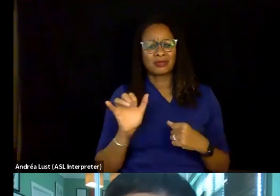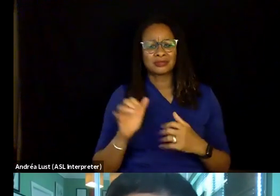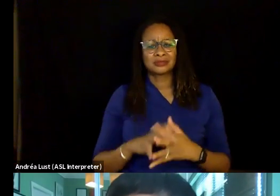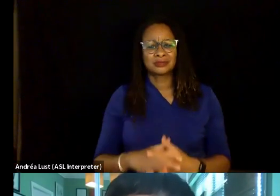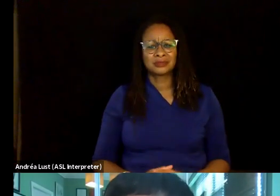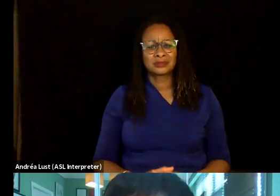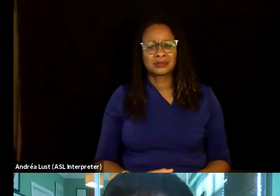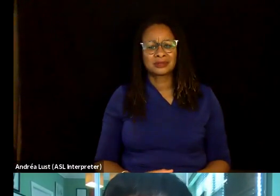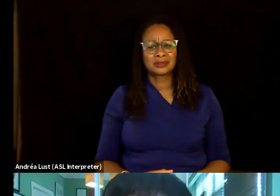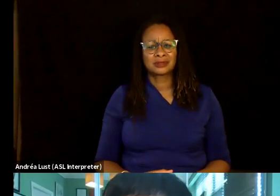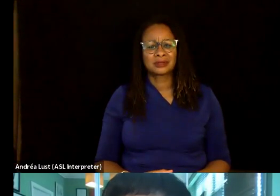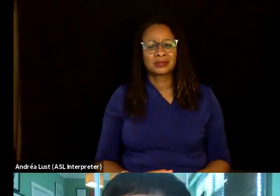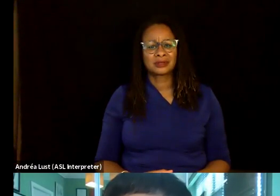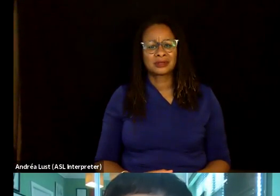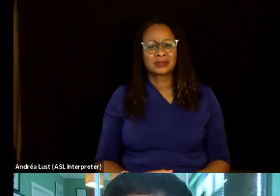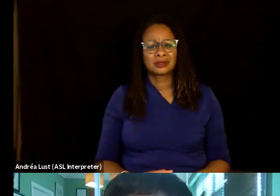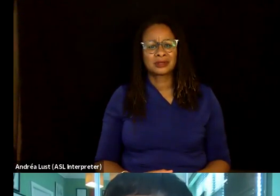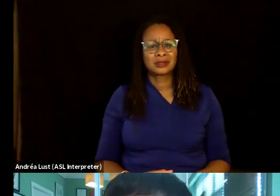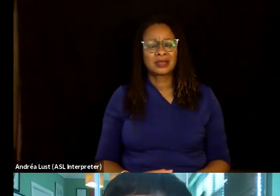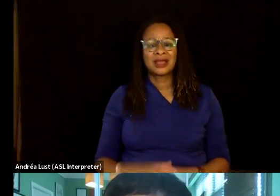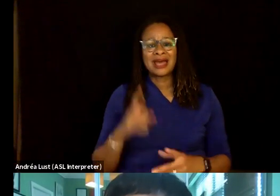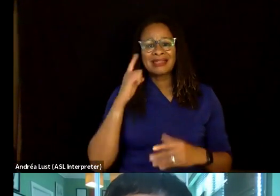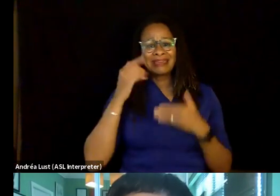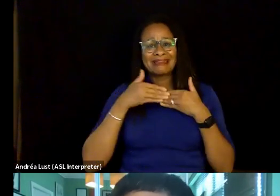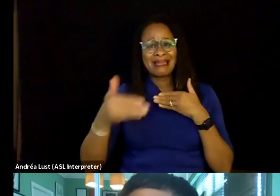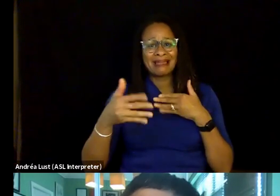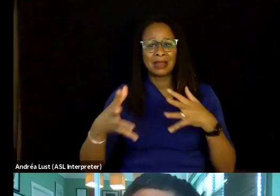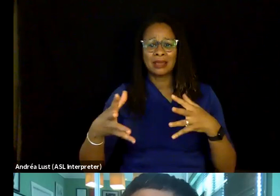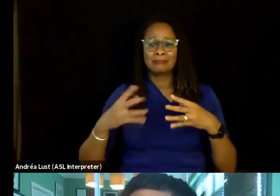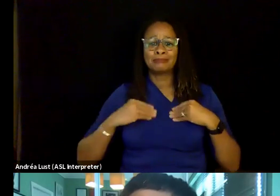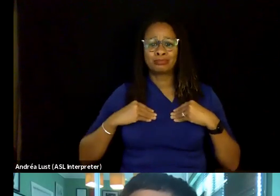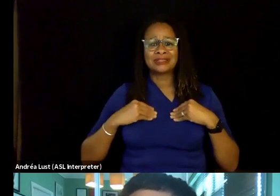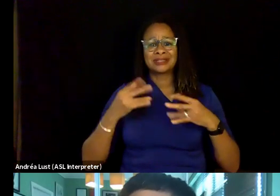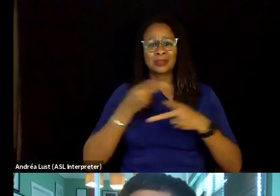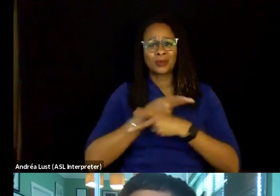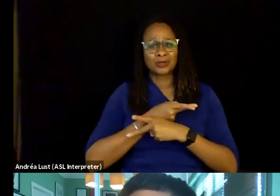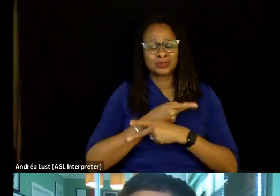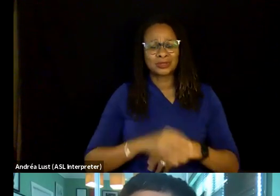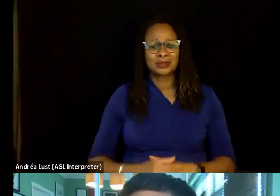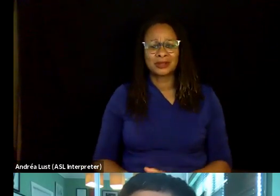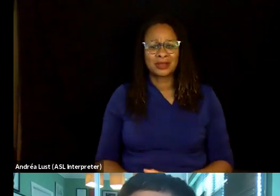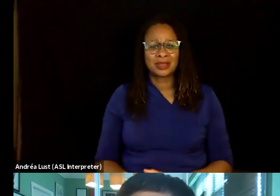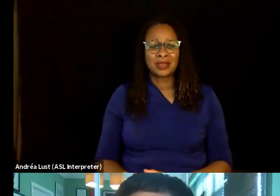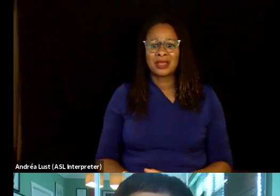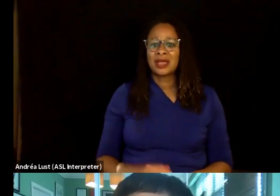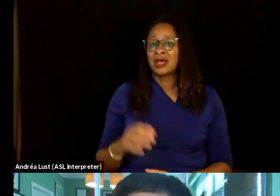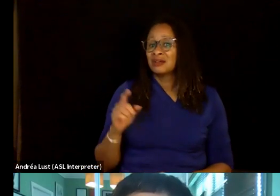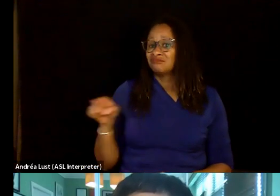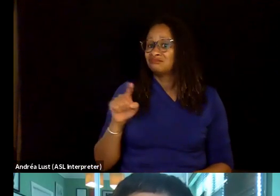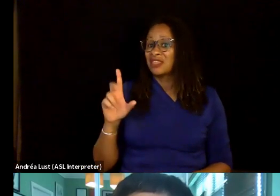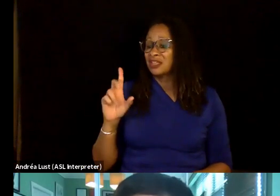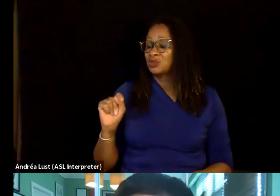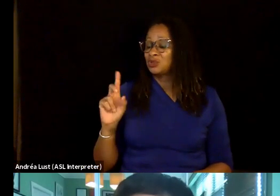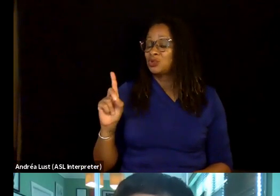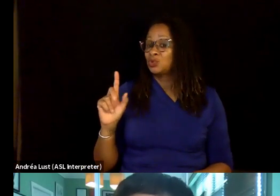Thinking ahead, embracing the worst. I think that's, so, you know, the Duterte administration attacked me